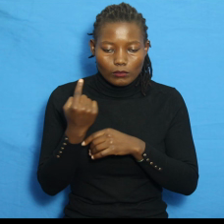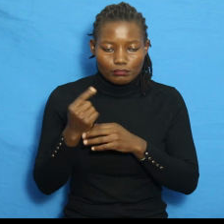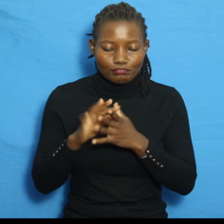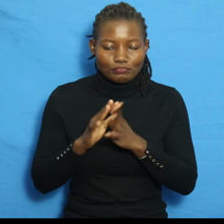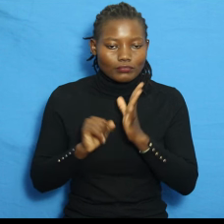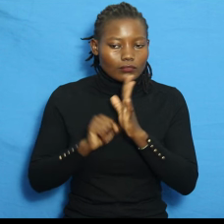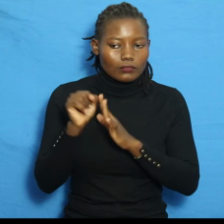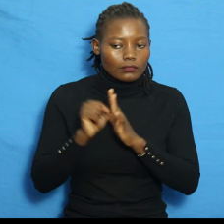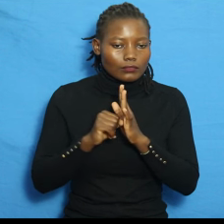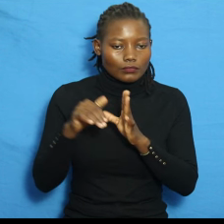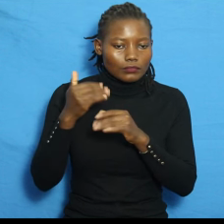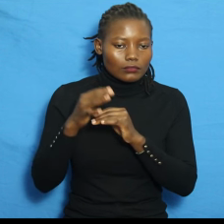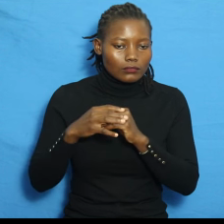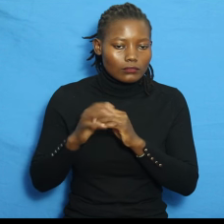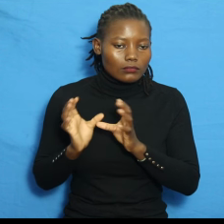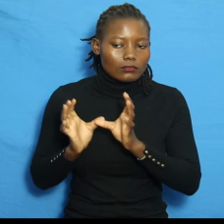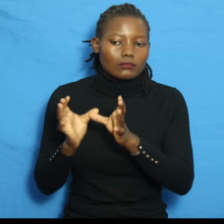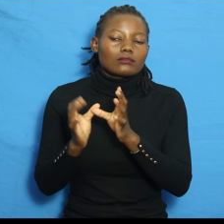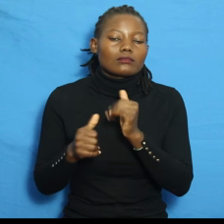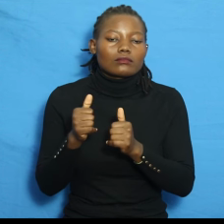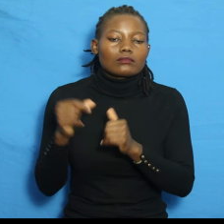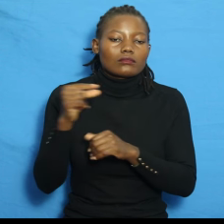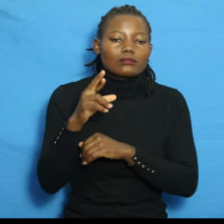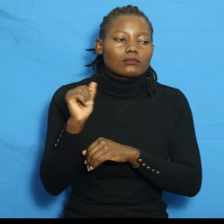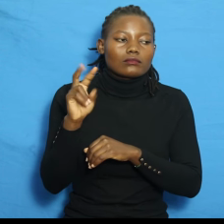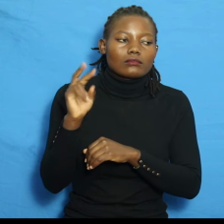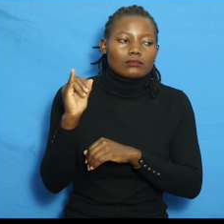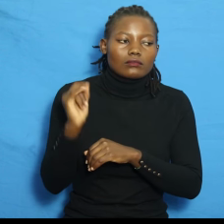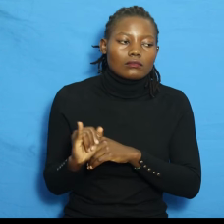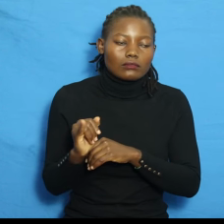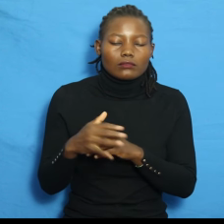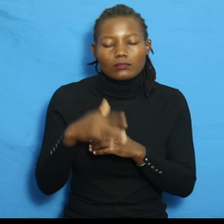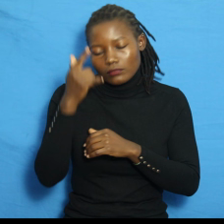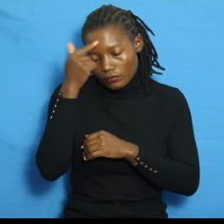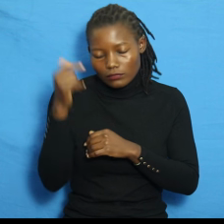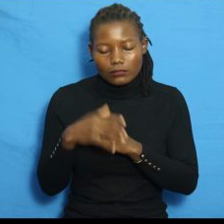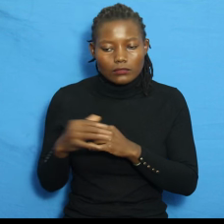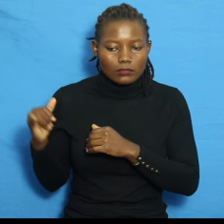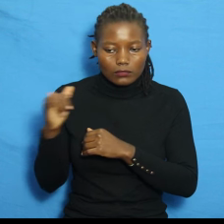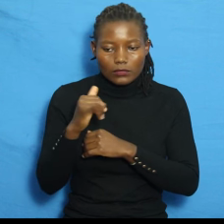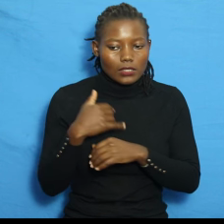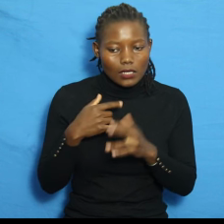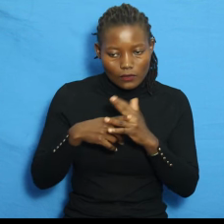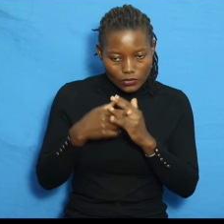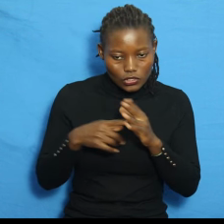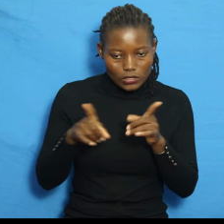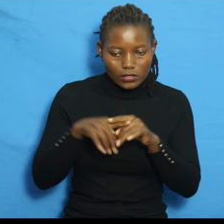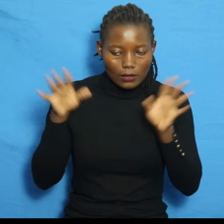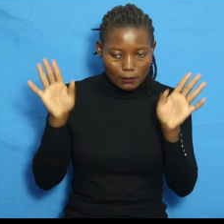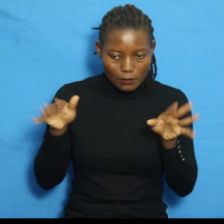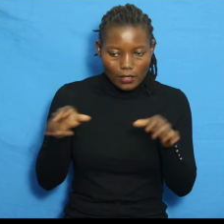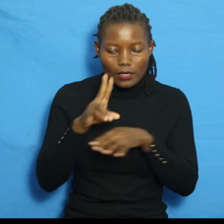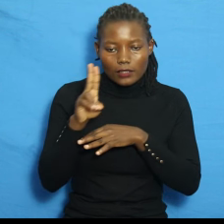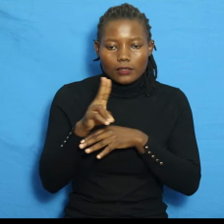and it is only subjected to the external forces, which is gravity and air resistance. So a plane, because it has an